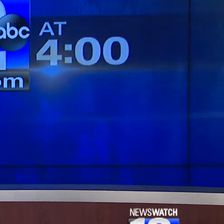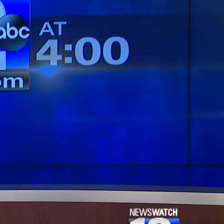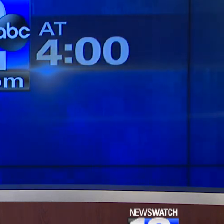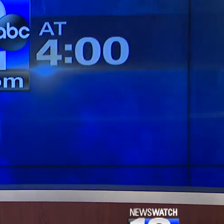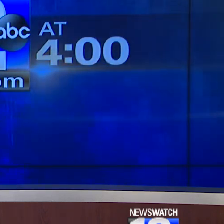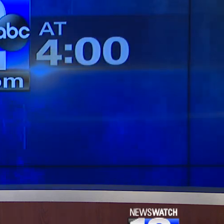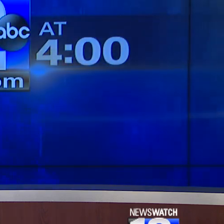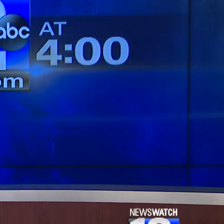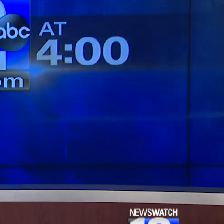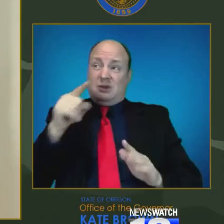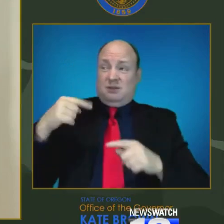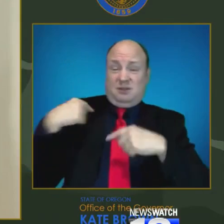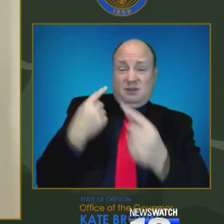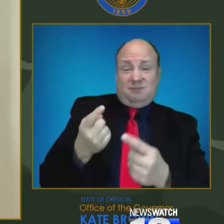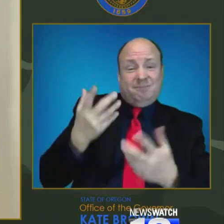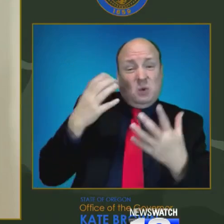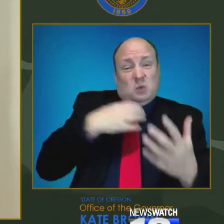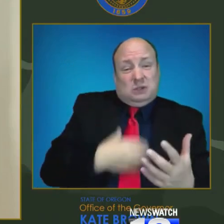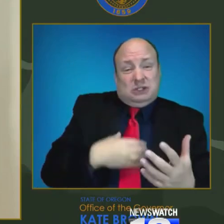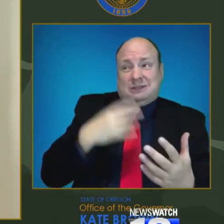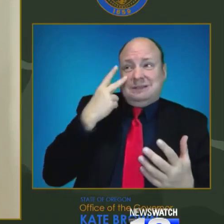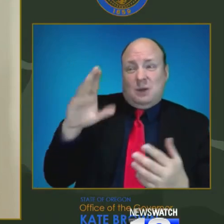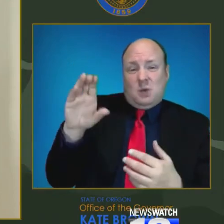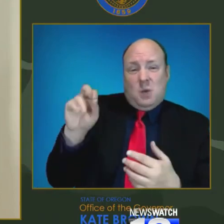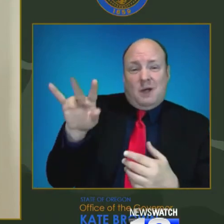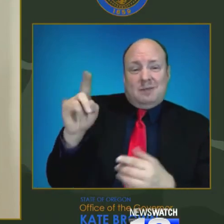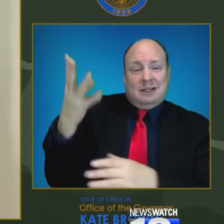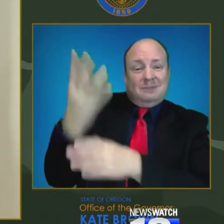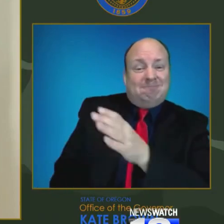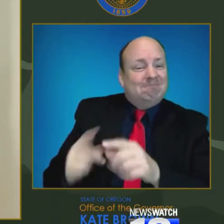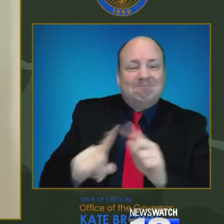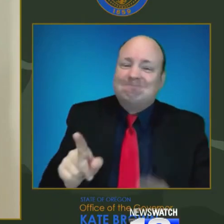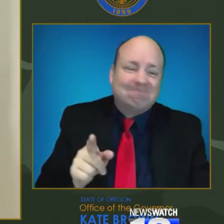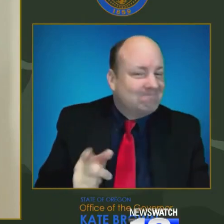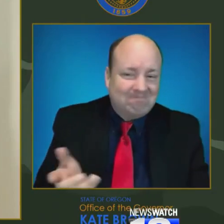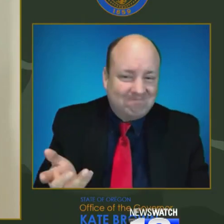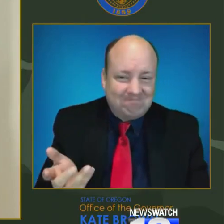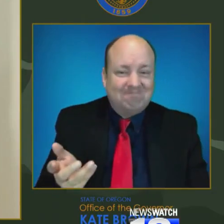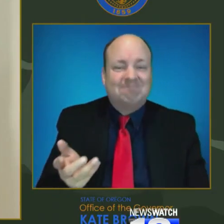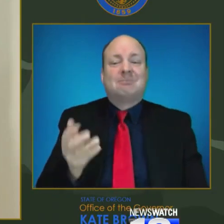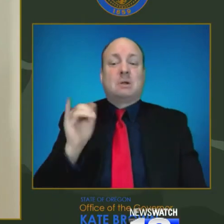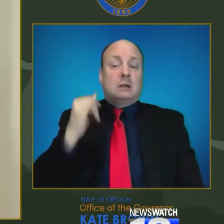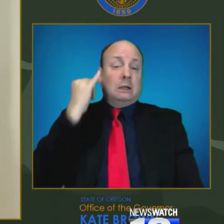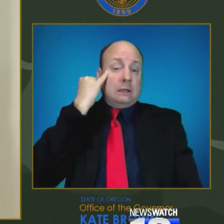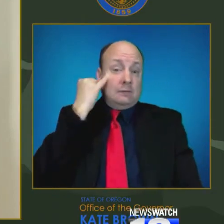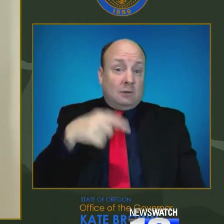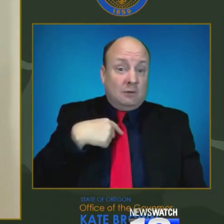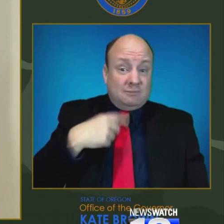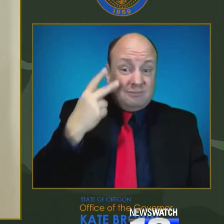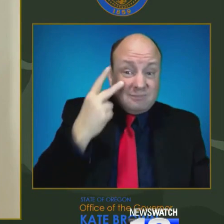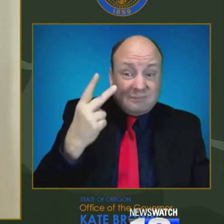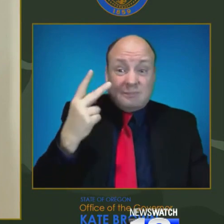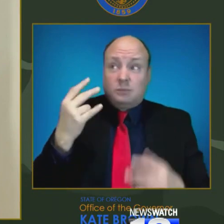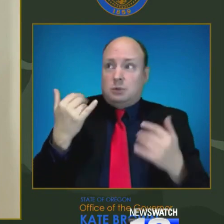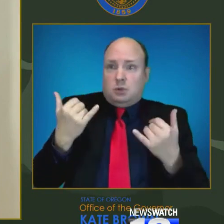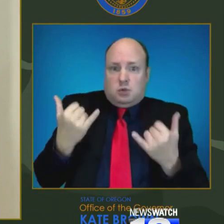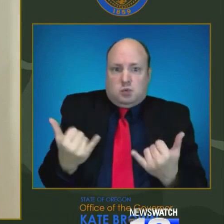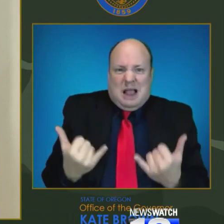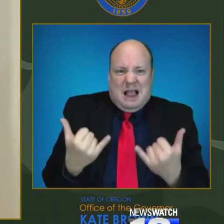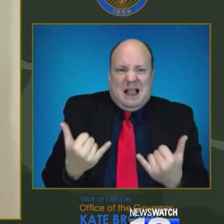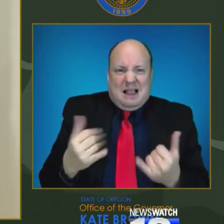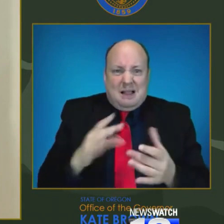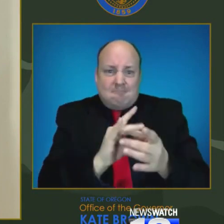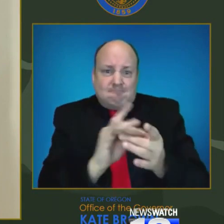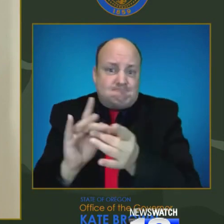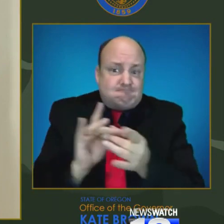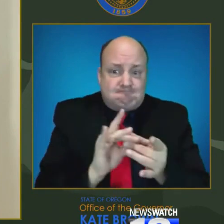against COVID-19. If you take one thing away from today's press conference, let it be this: get